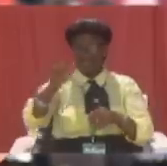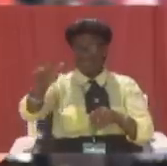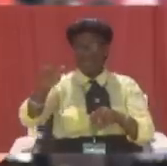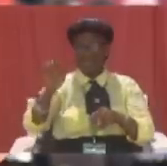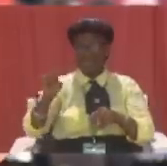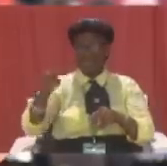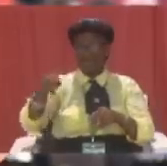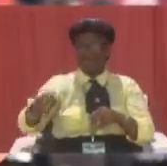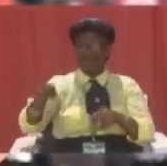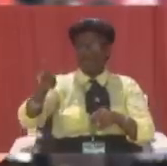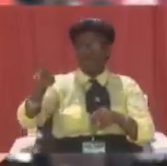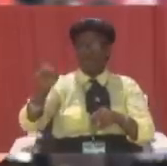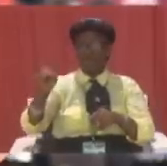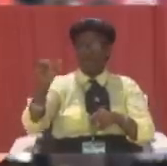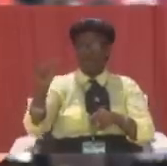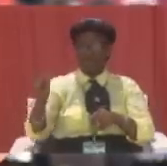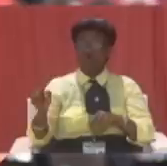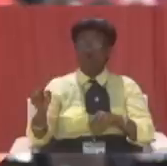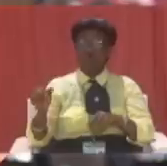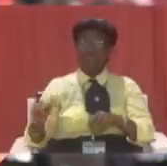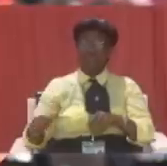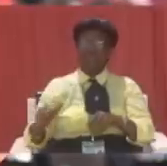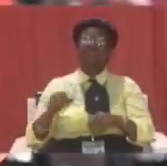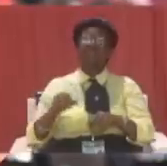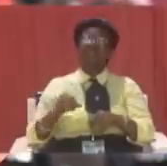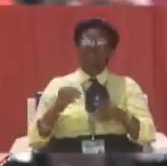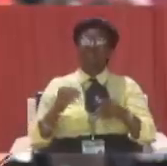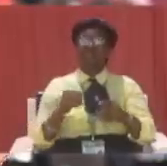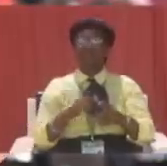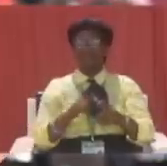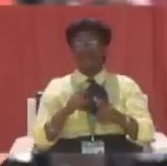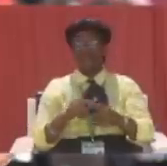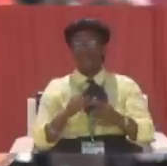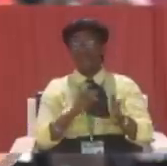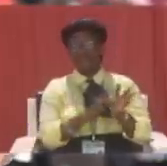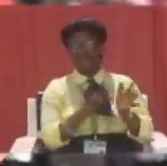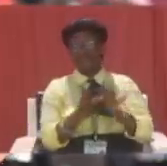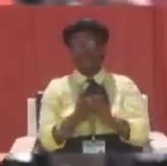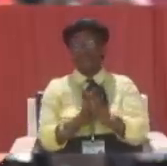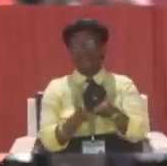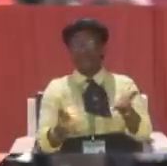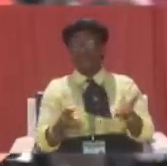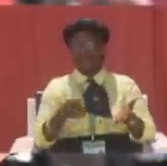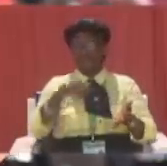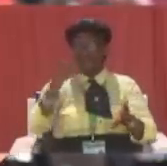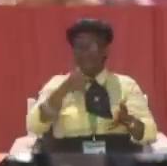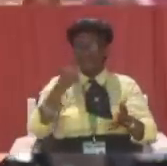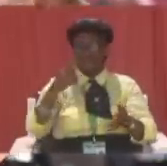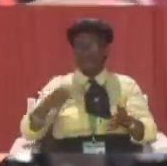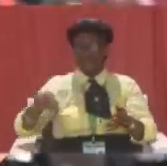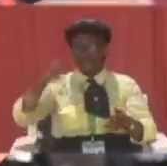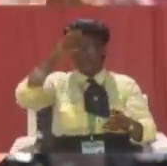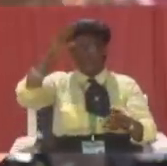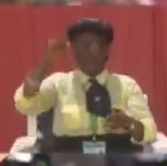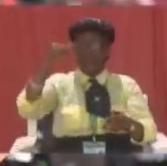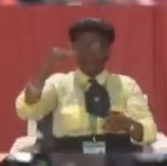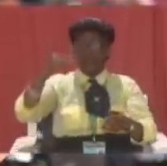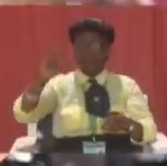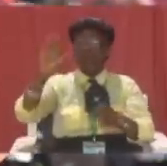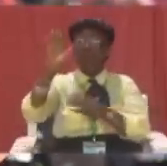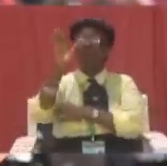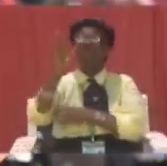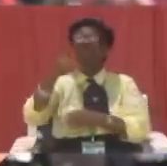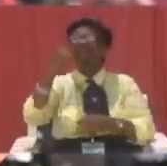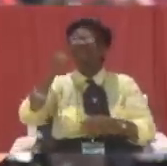And then the Bible now says, the man of God said, the leprosy of Naaman will